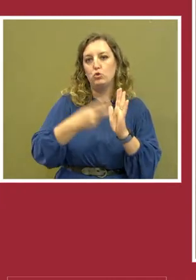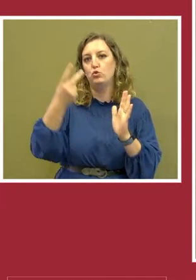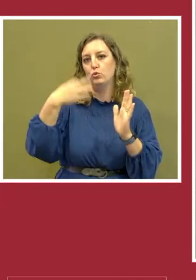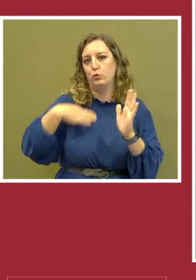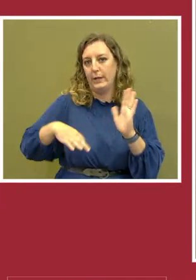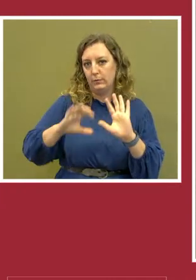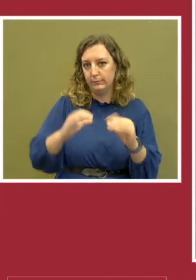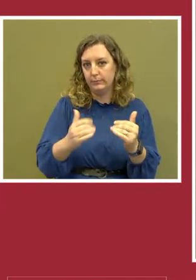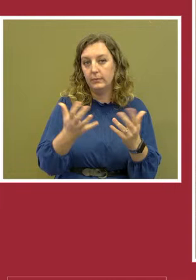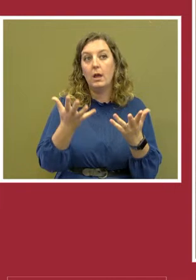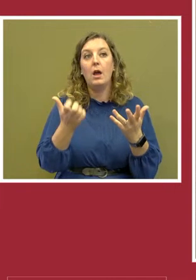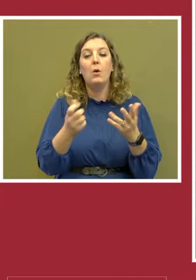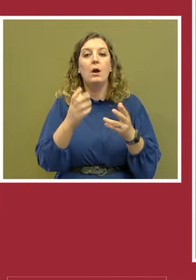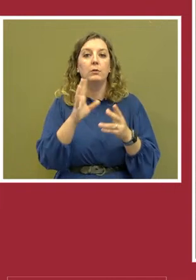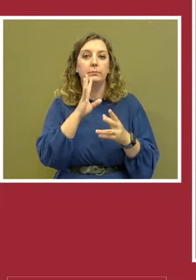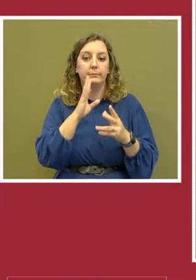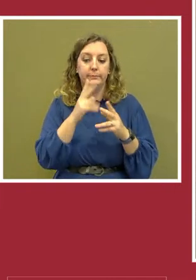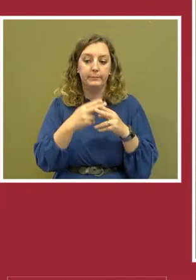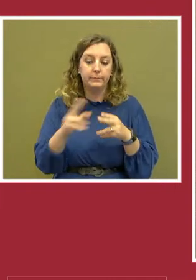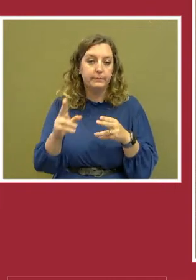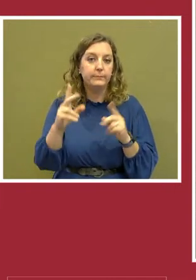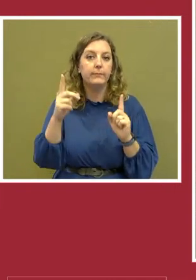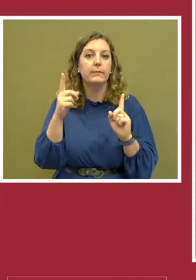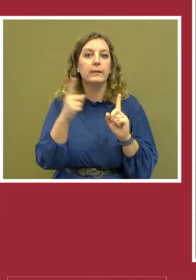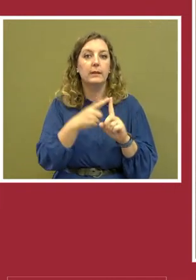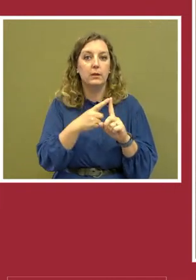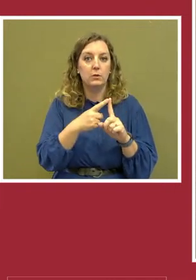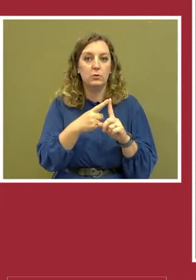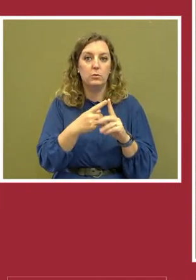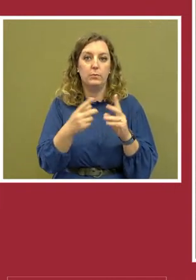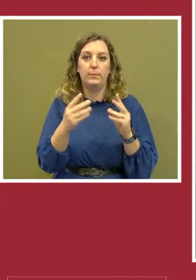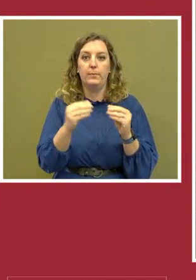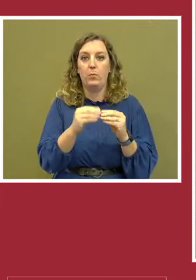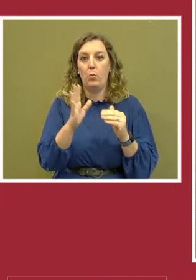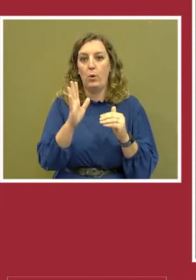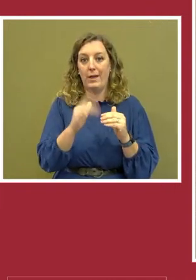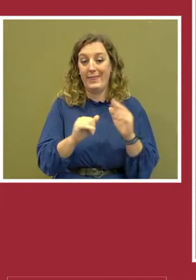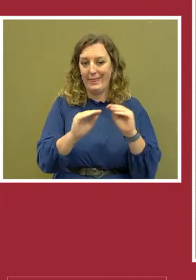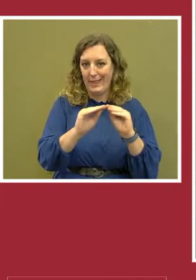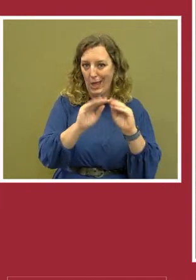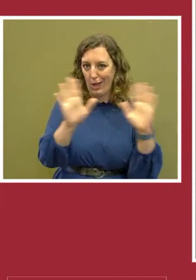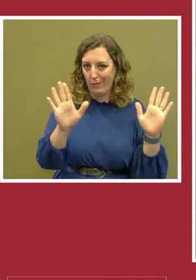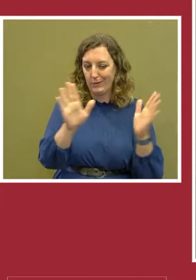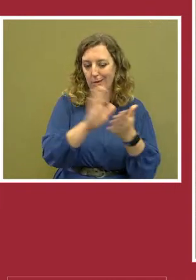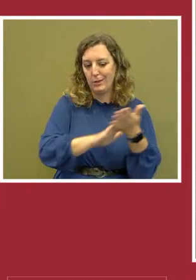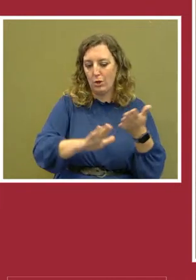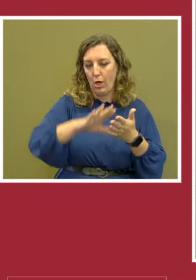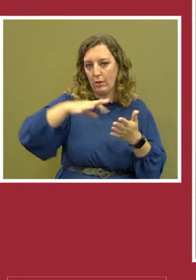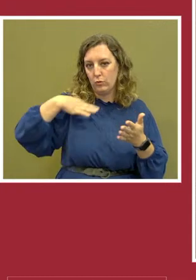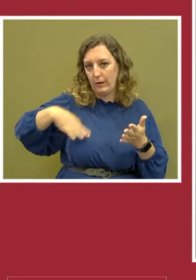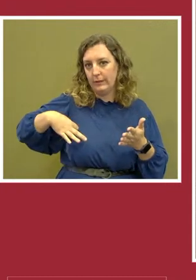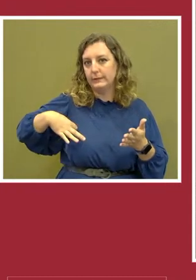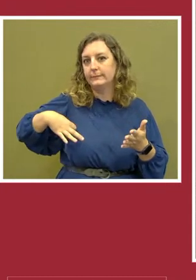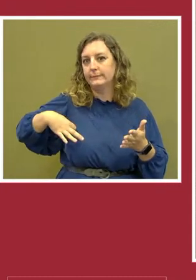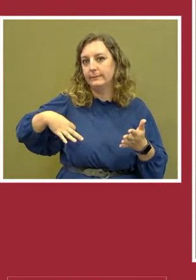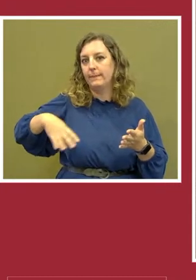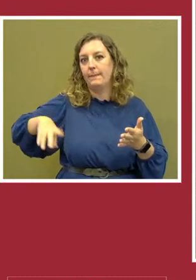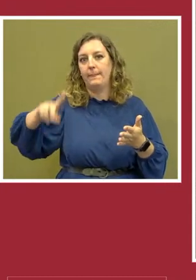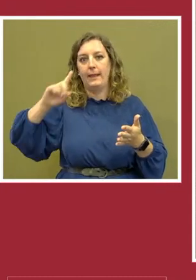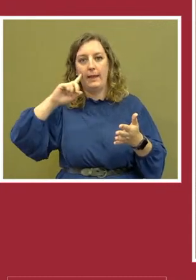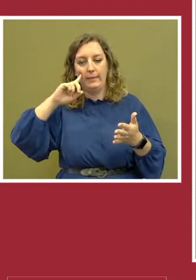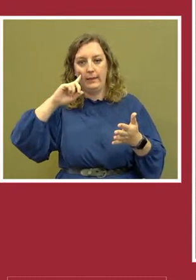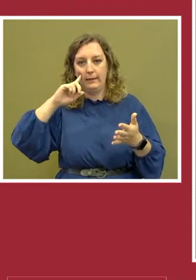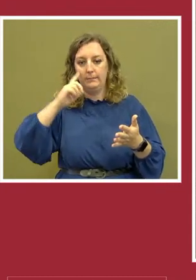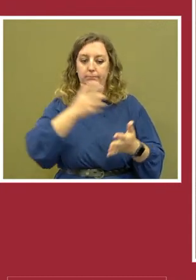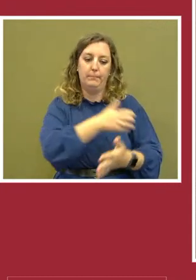And I wanted to speak briefly to beyond the obvious, which is the college credit, which is, I think,